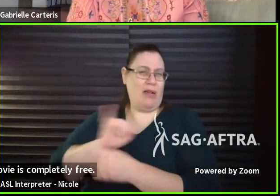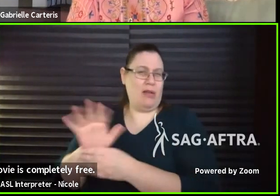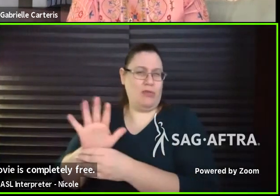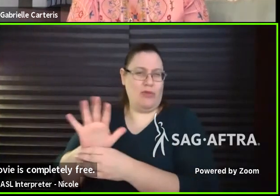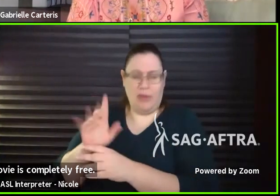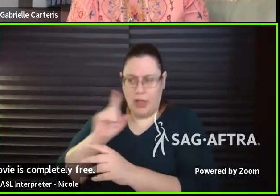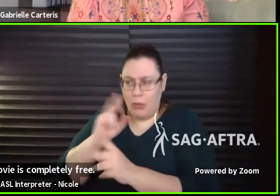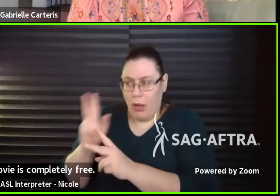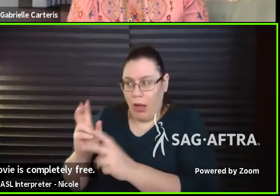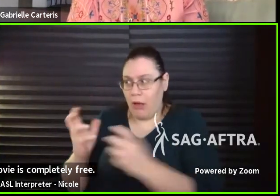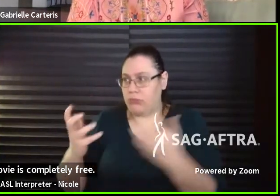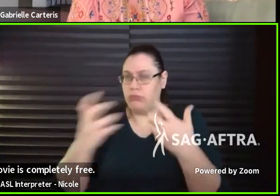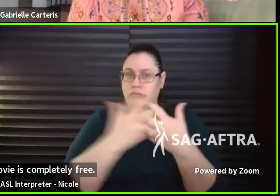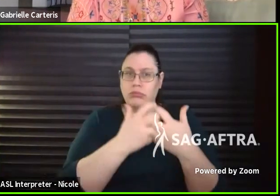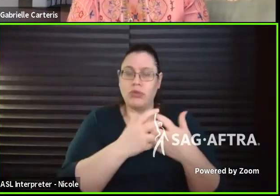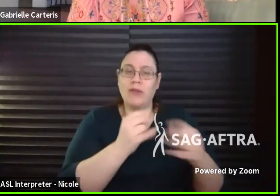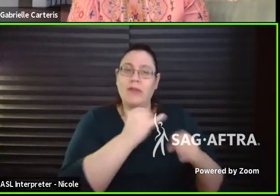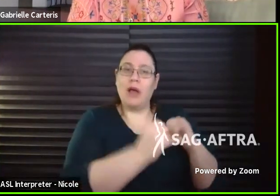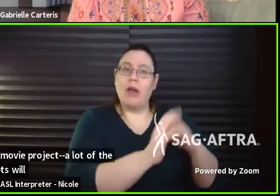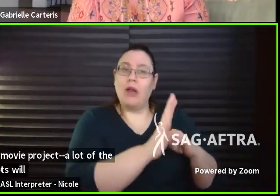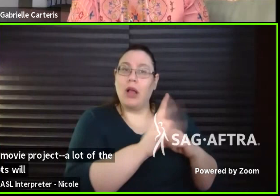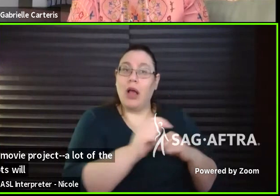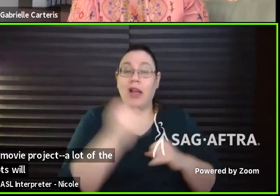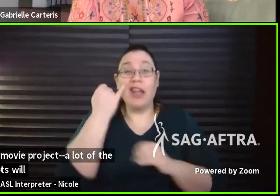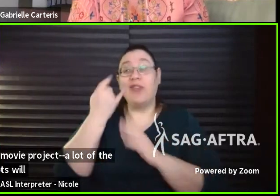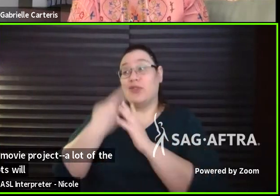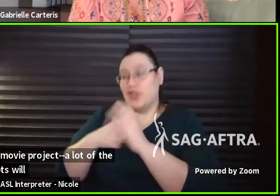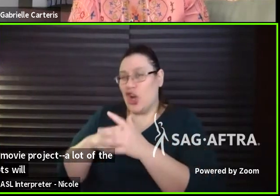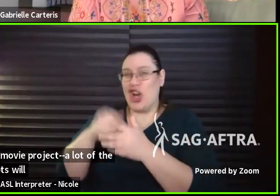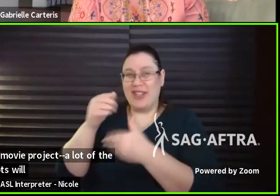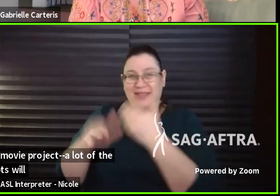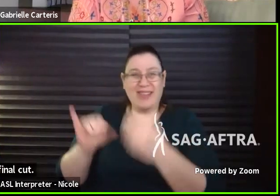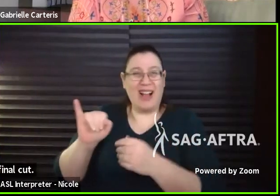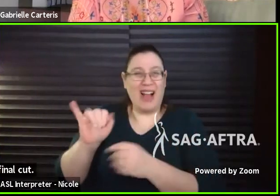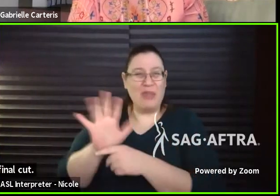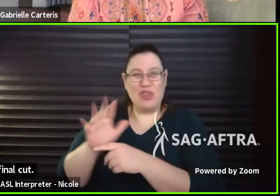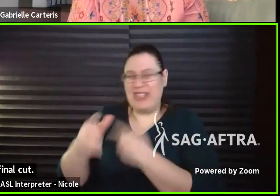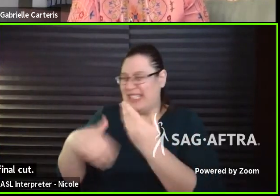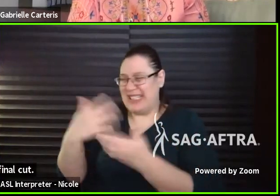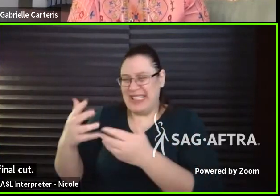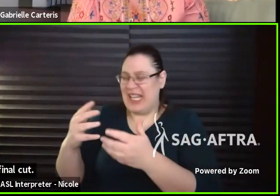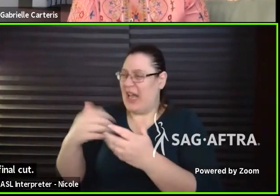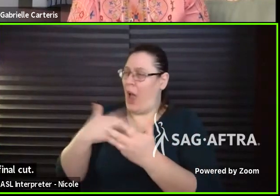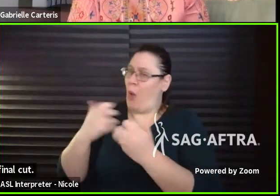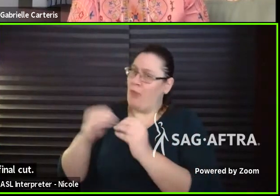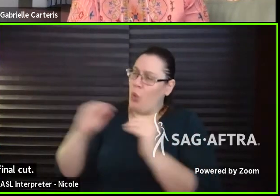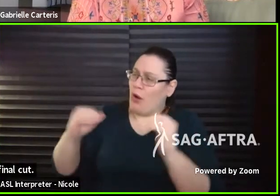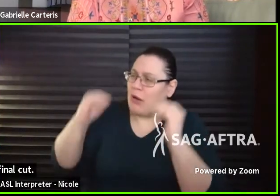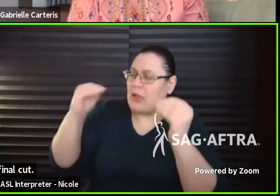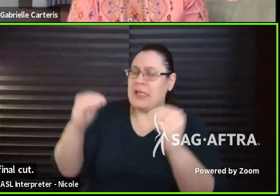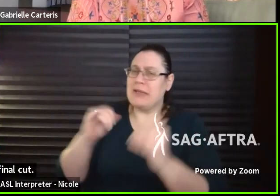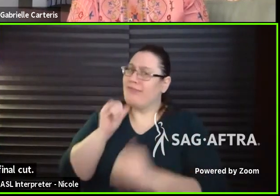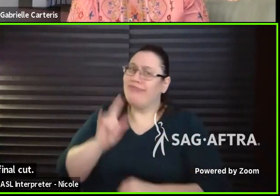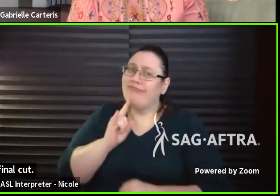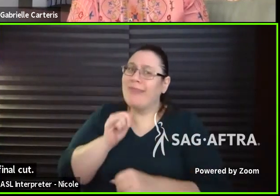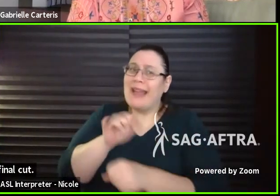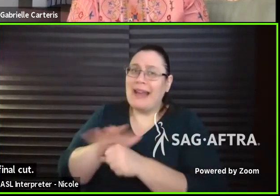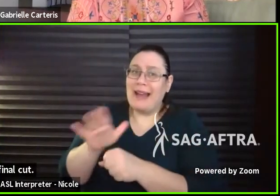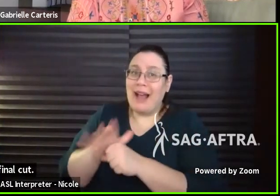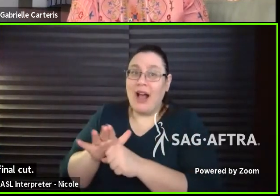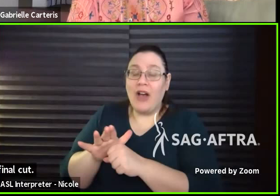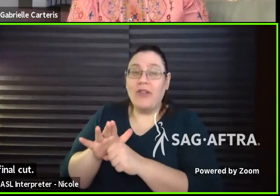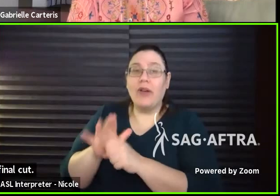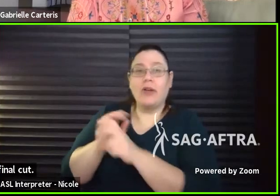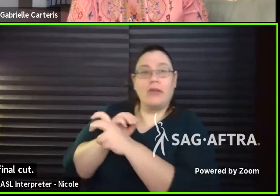even better, if you start a project in iMovie and you're finding it's not complicated enough for what you want to be doing, you can even open that iMovie